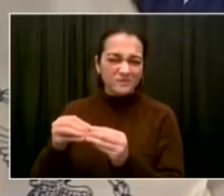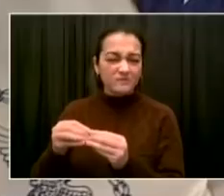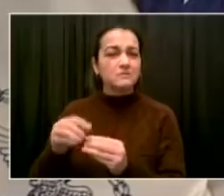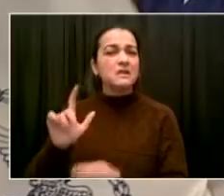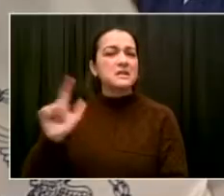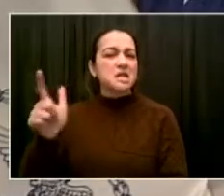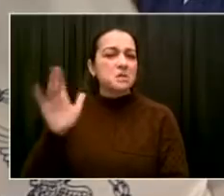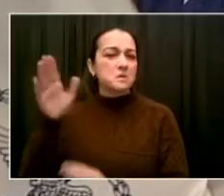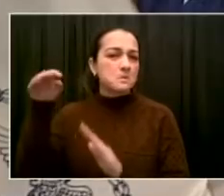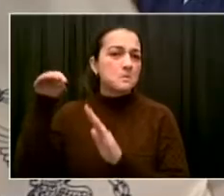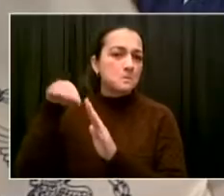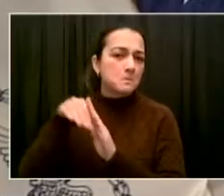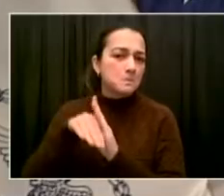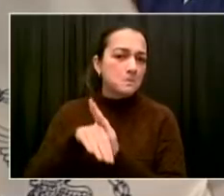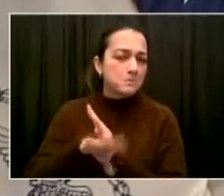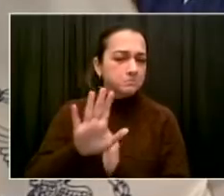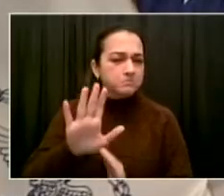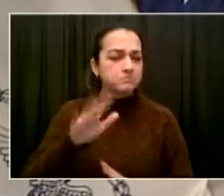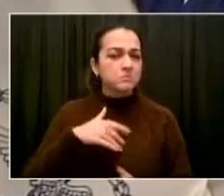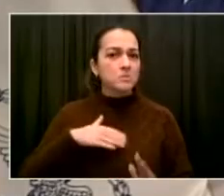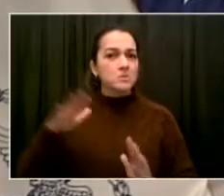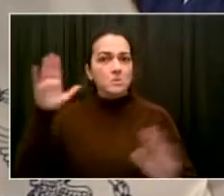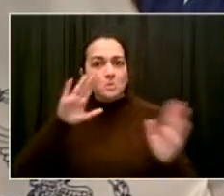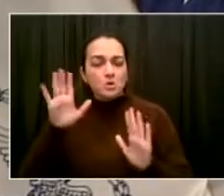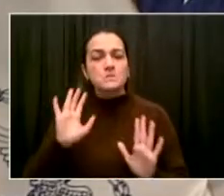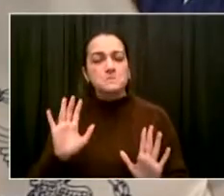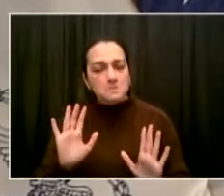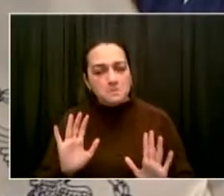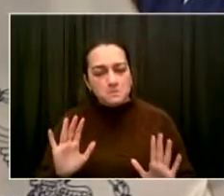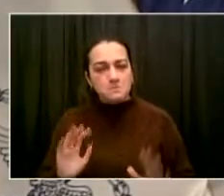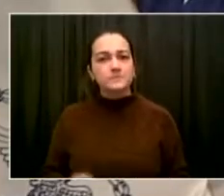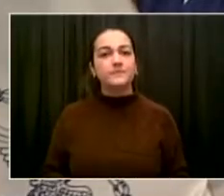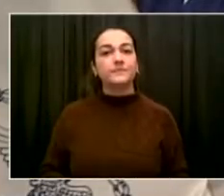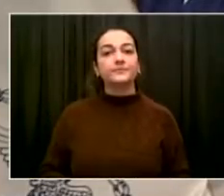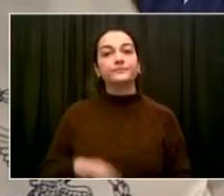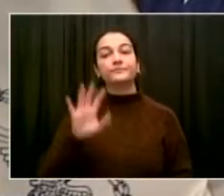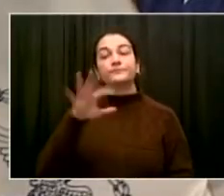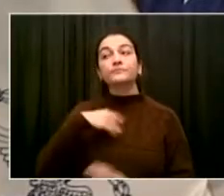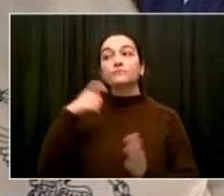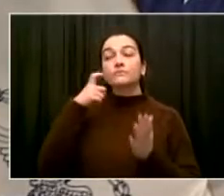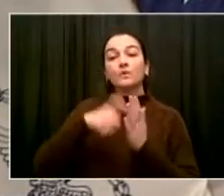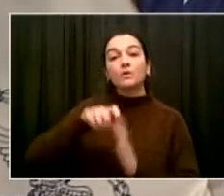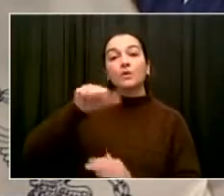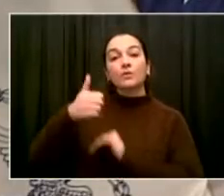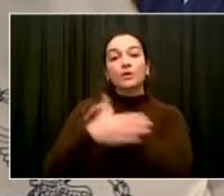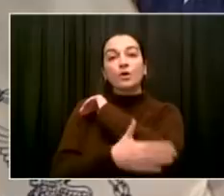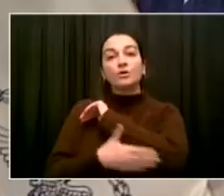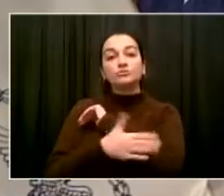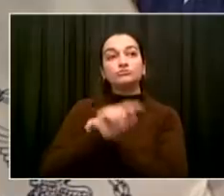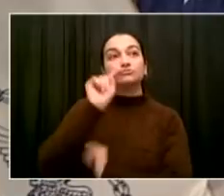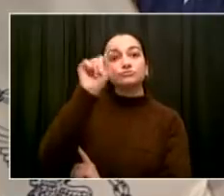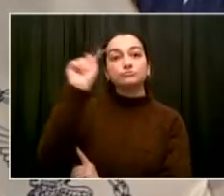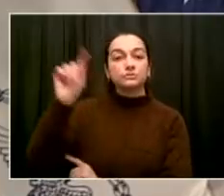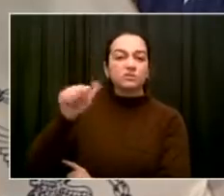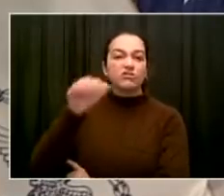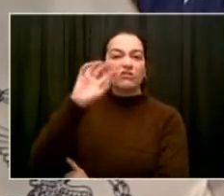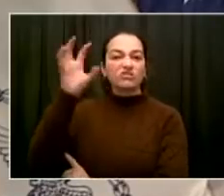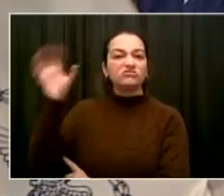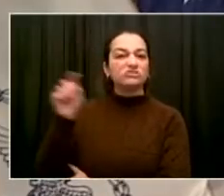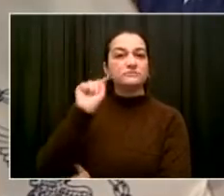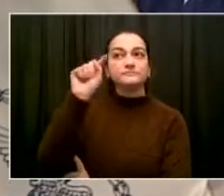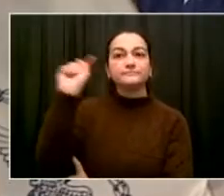so far the pattern we've seen in other places, notably South Africa, where we first saw Omicron's